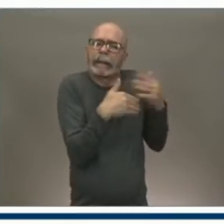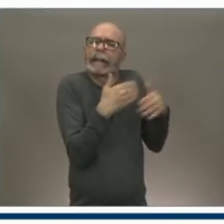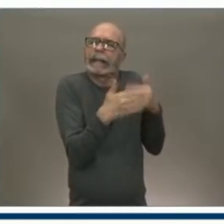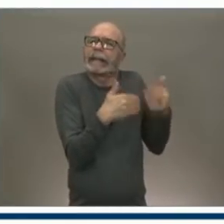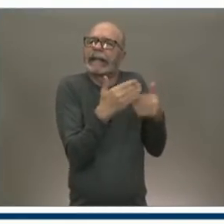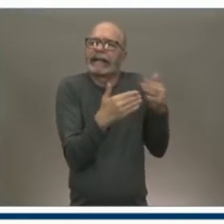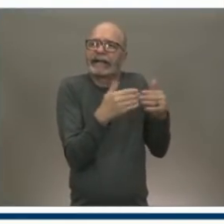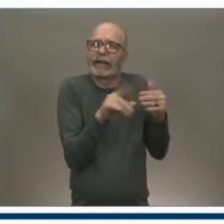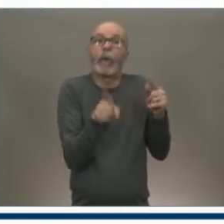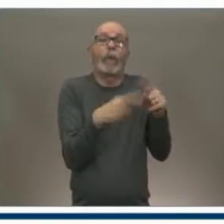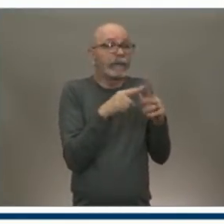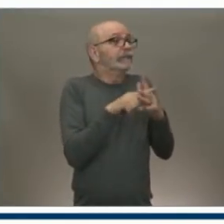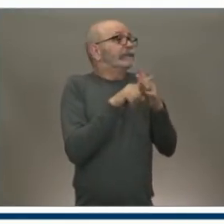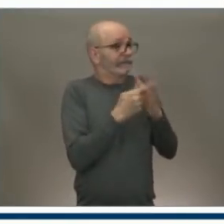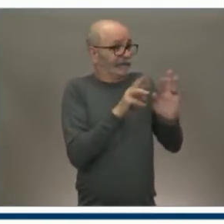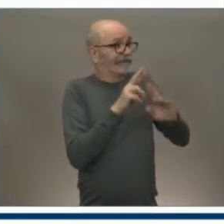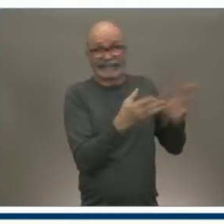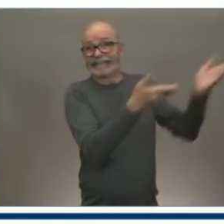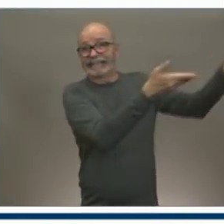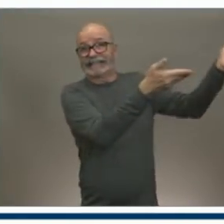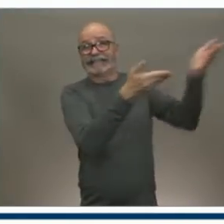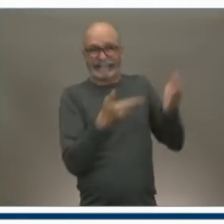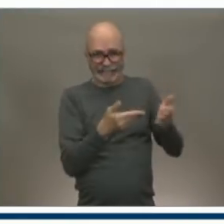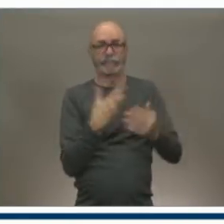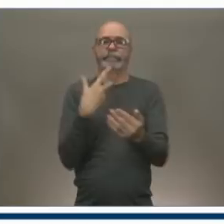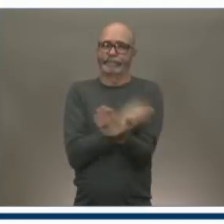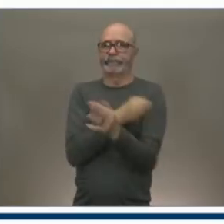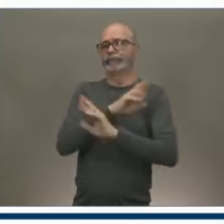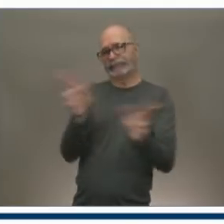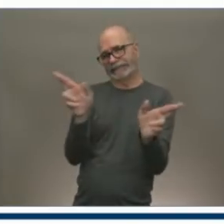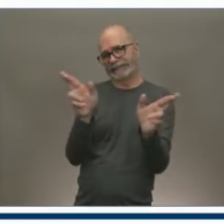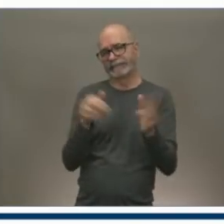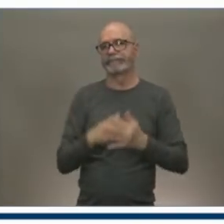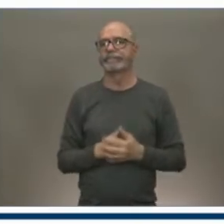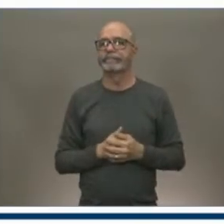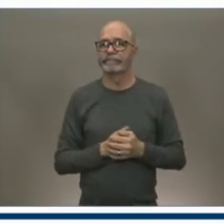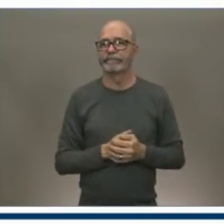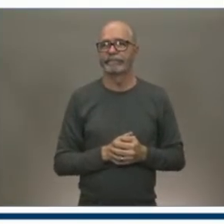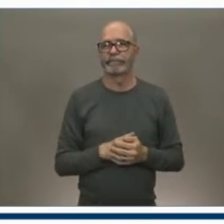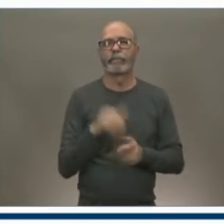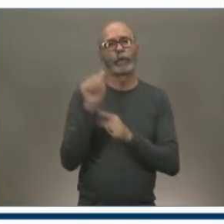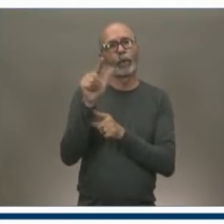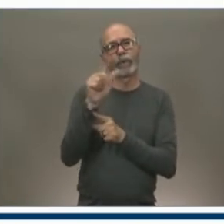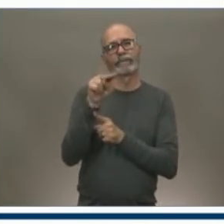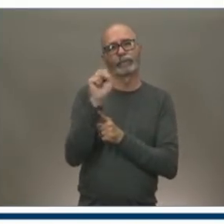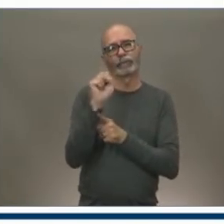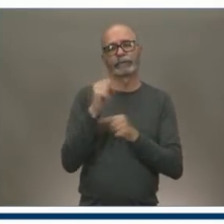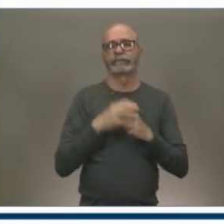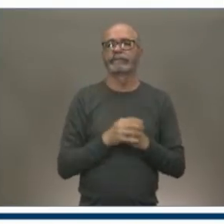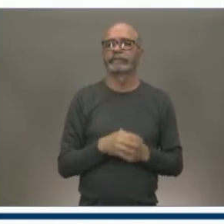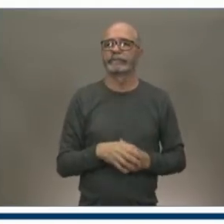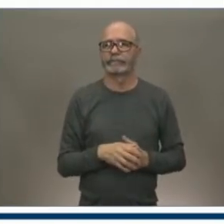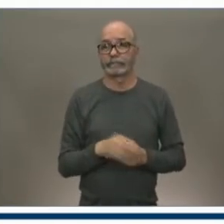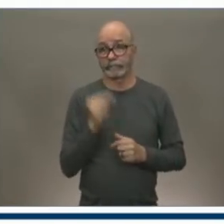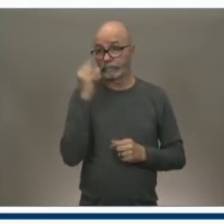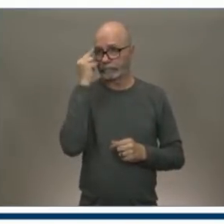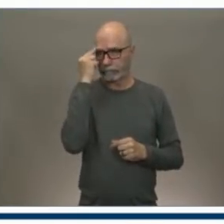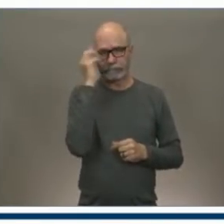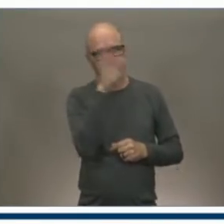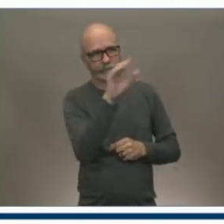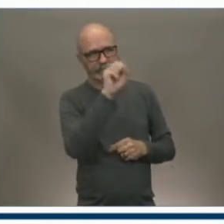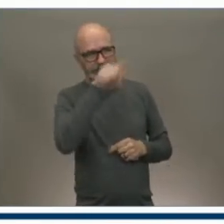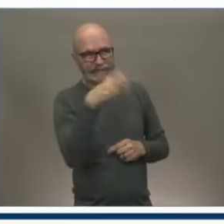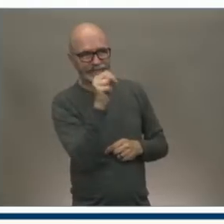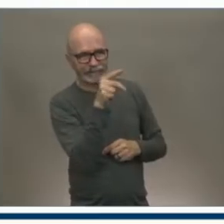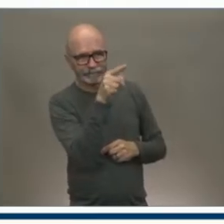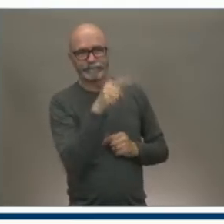possible. Next question will go to Lindsay Armstrong with All Nova Scotia. Thank you. Hi there, Premier. I'm wondering if you could tell us